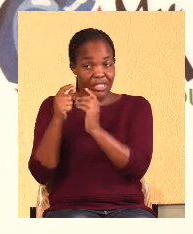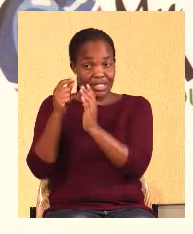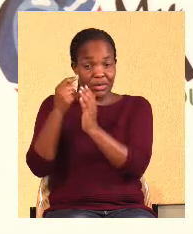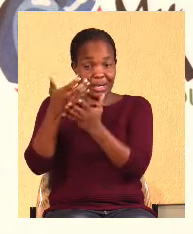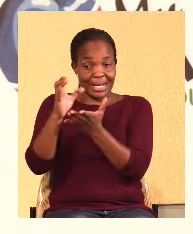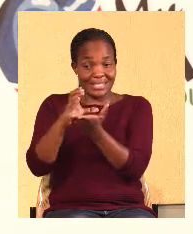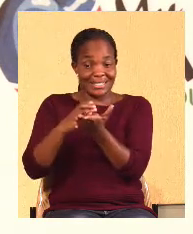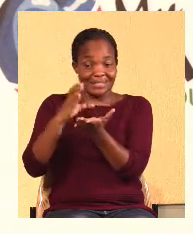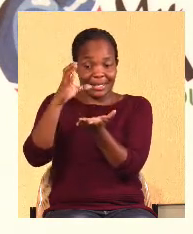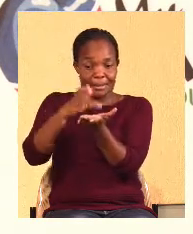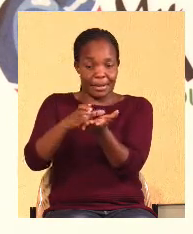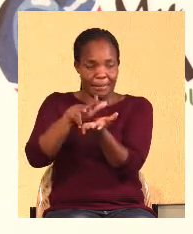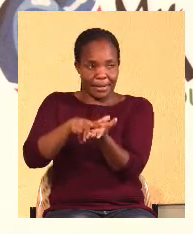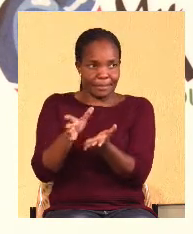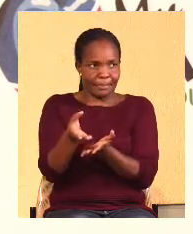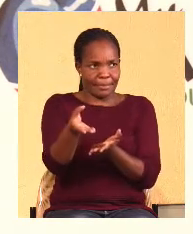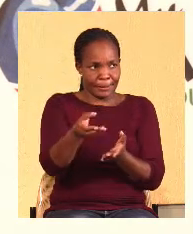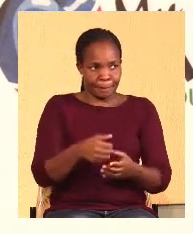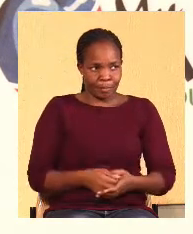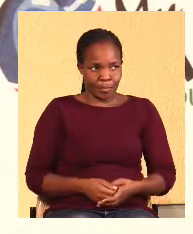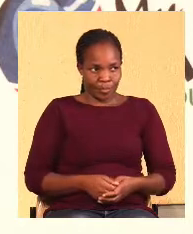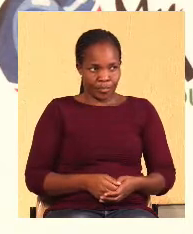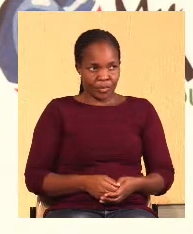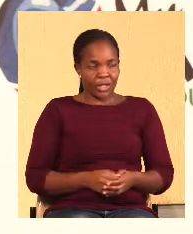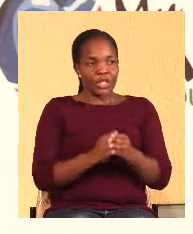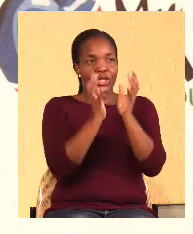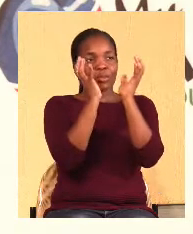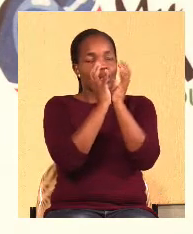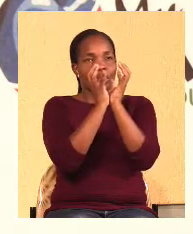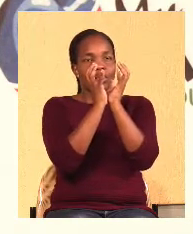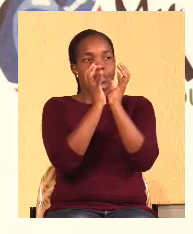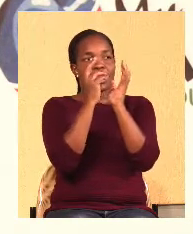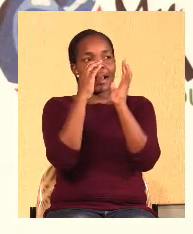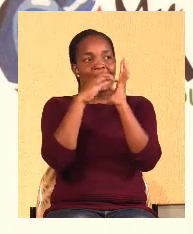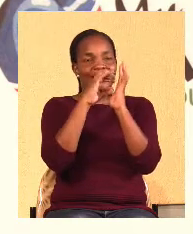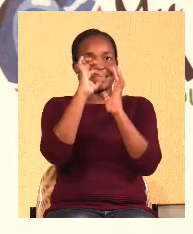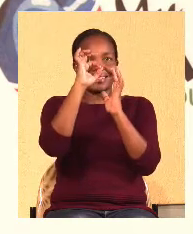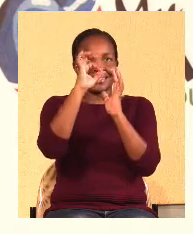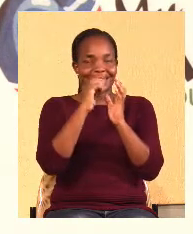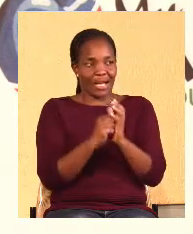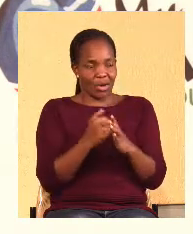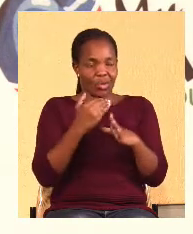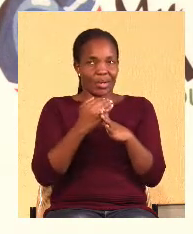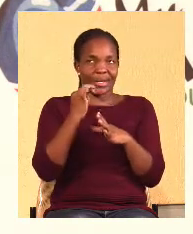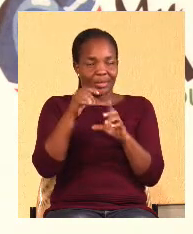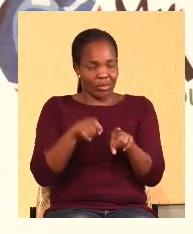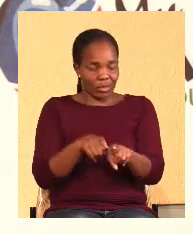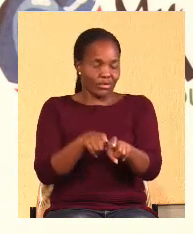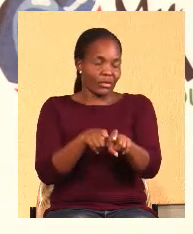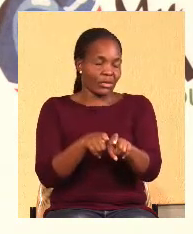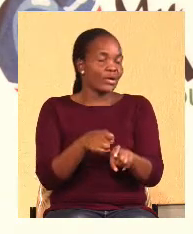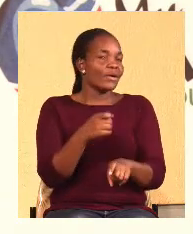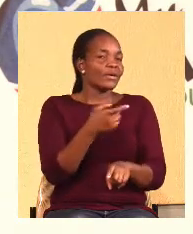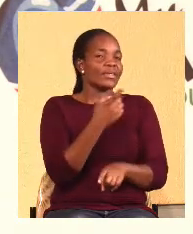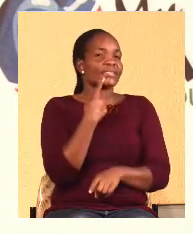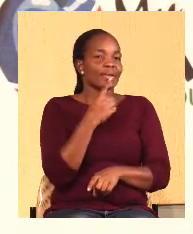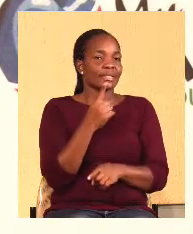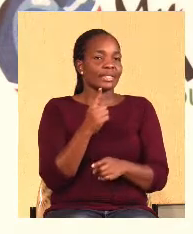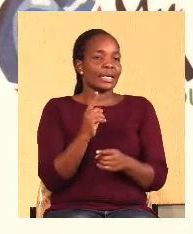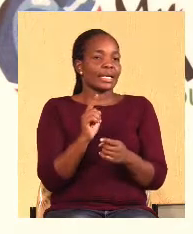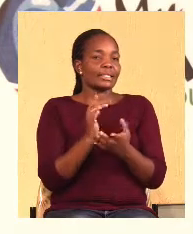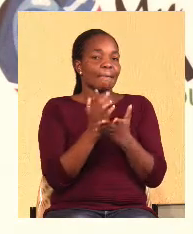requirements in terms of the local authorities or in terms of the bylaws that will require people who